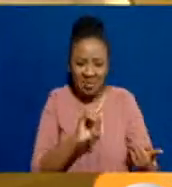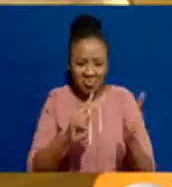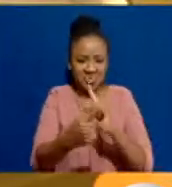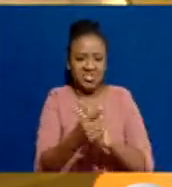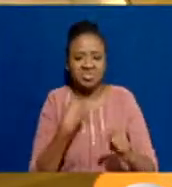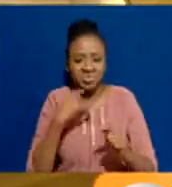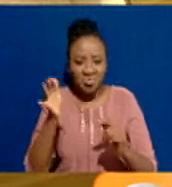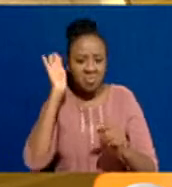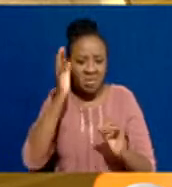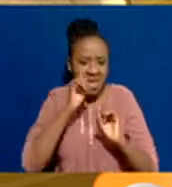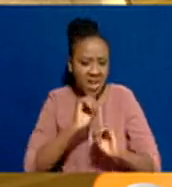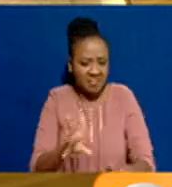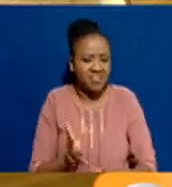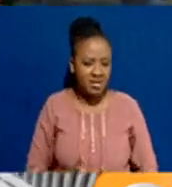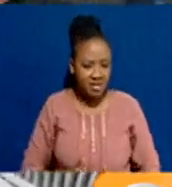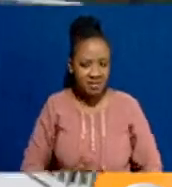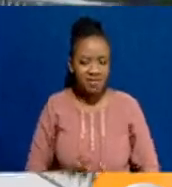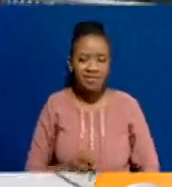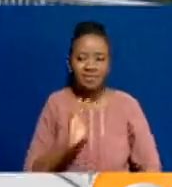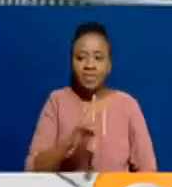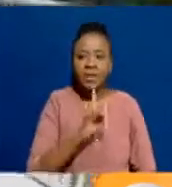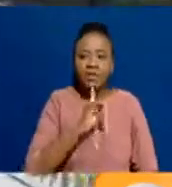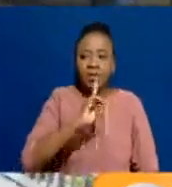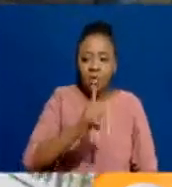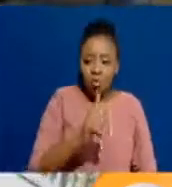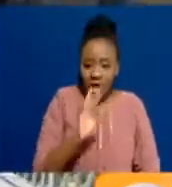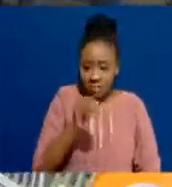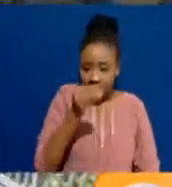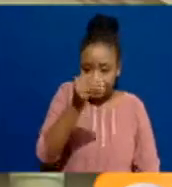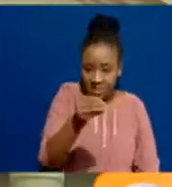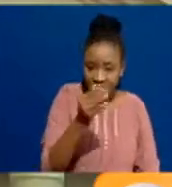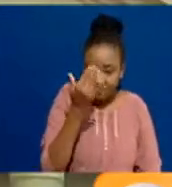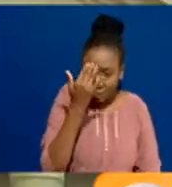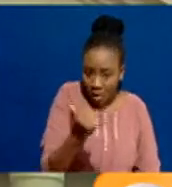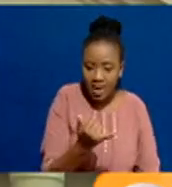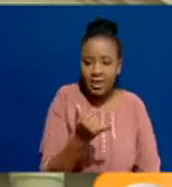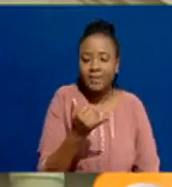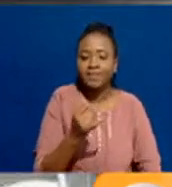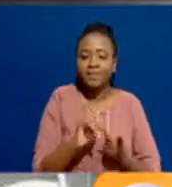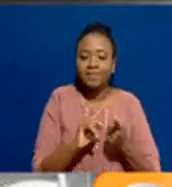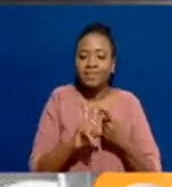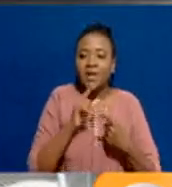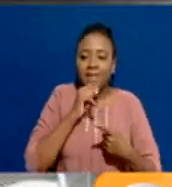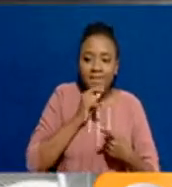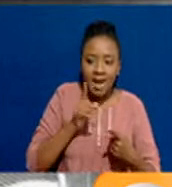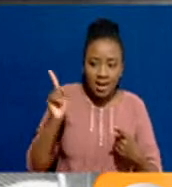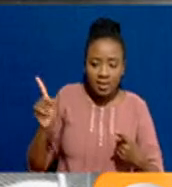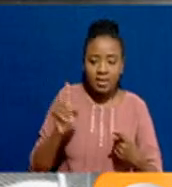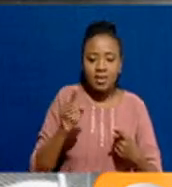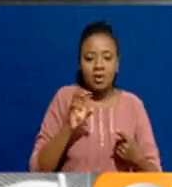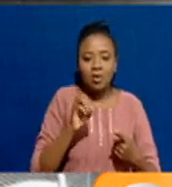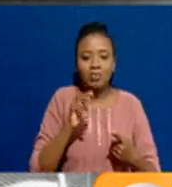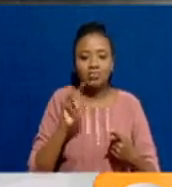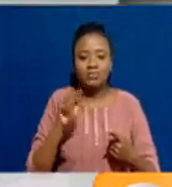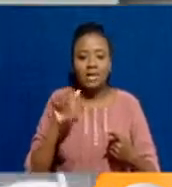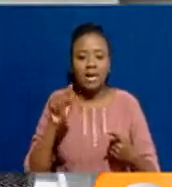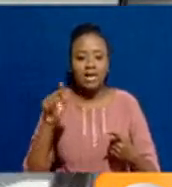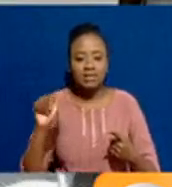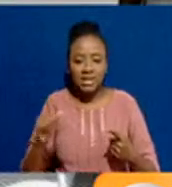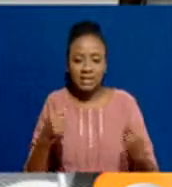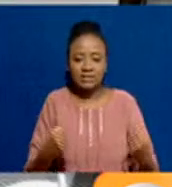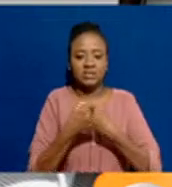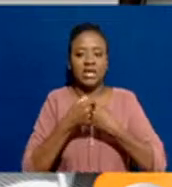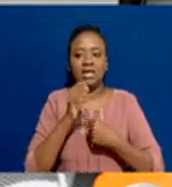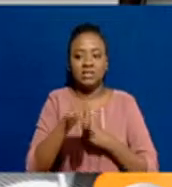The orders in the first application were granted in a case in which Busia Senator Okiya Omtatah challenged the act on, among other